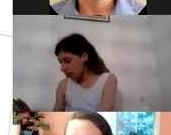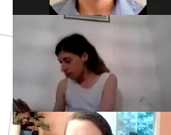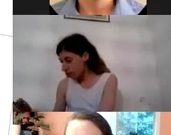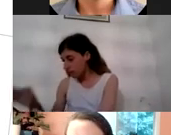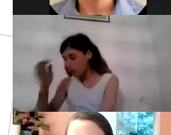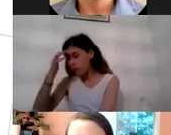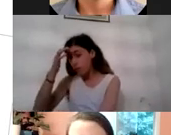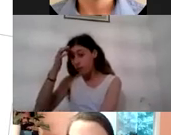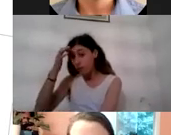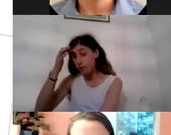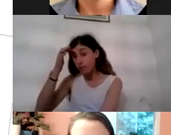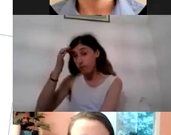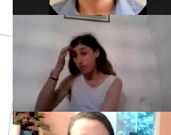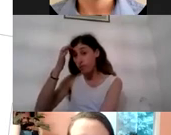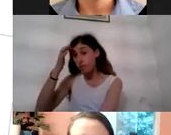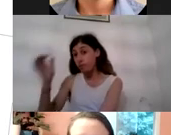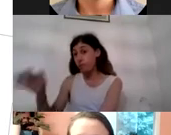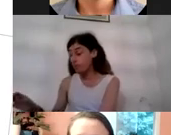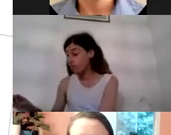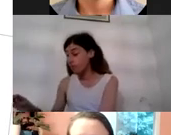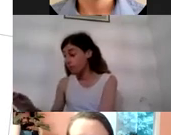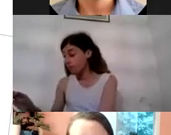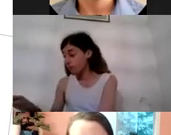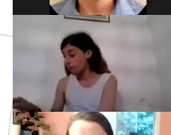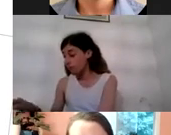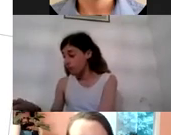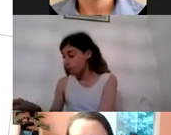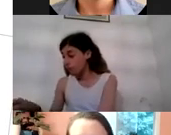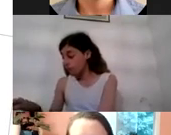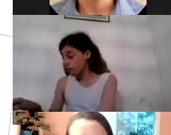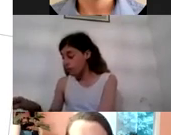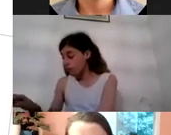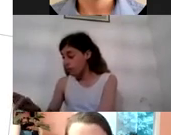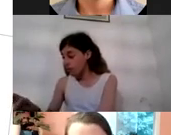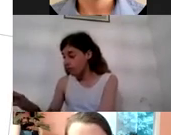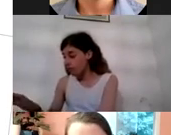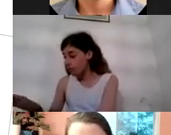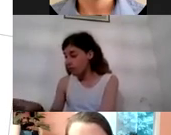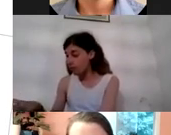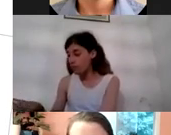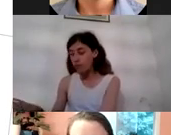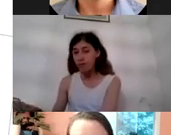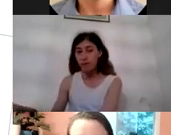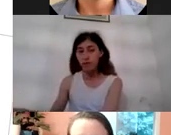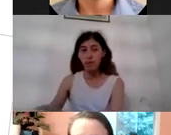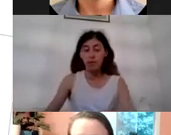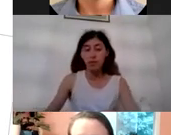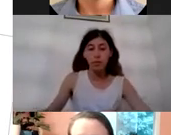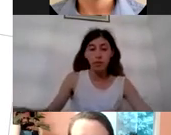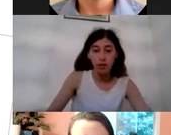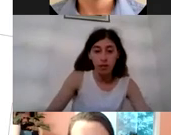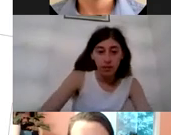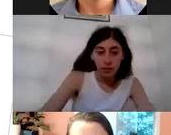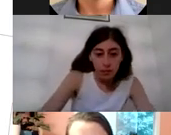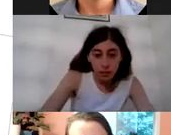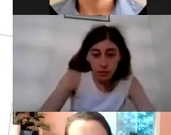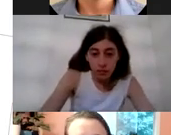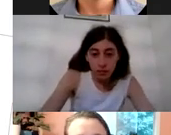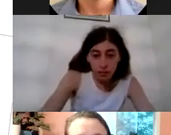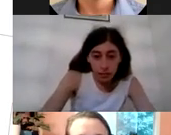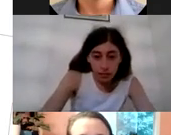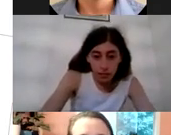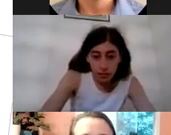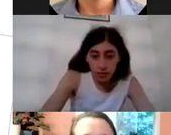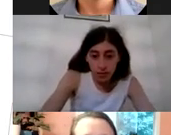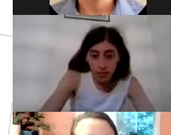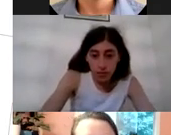So the requirement of a referral letter, both for HRT or surgery, we're arguing is an infringement